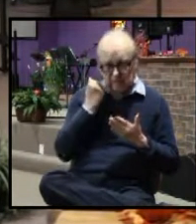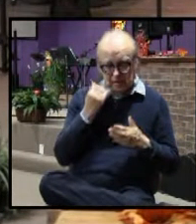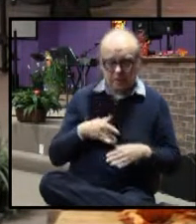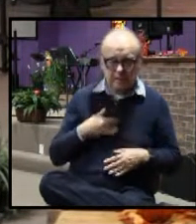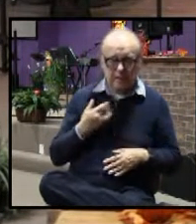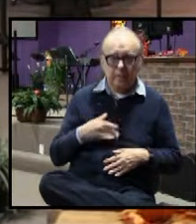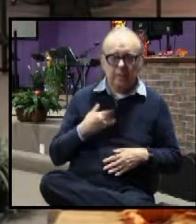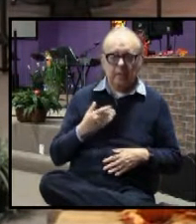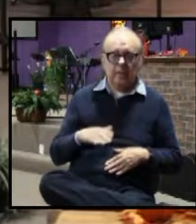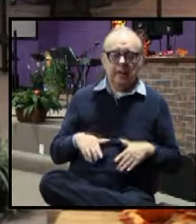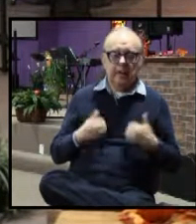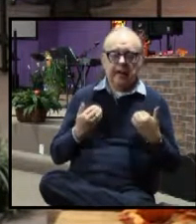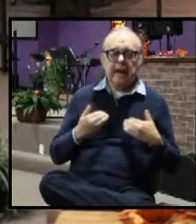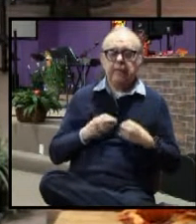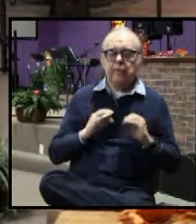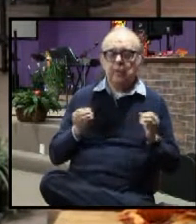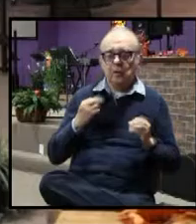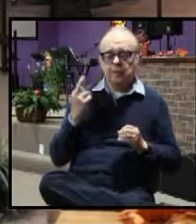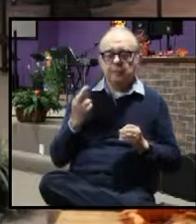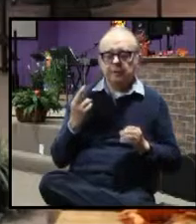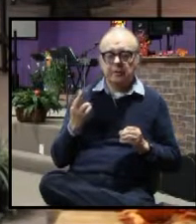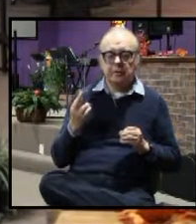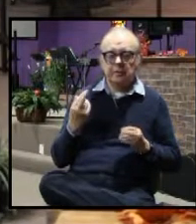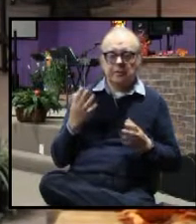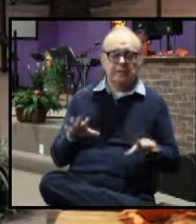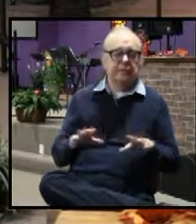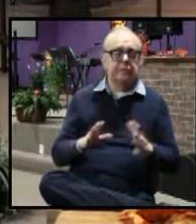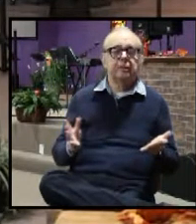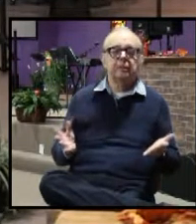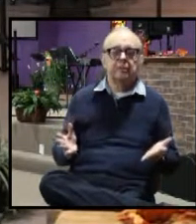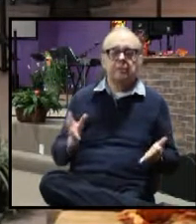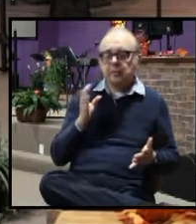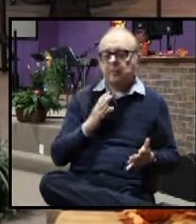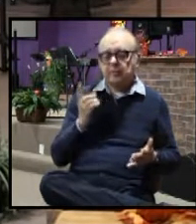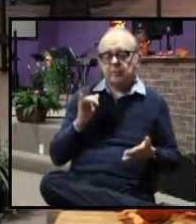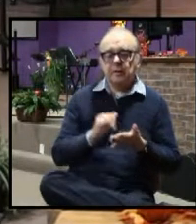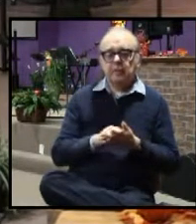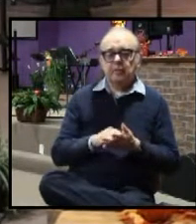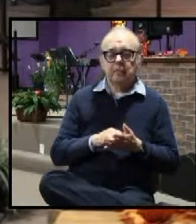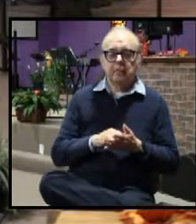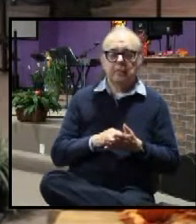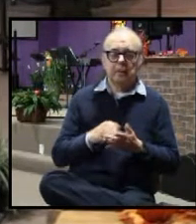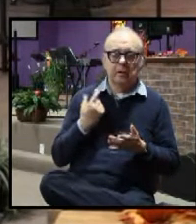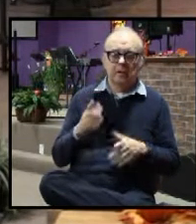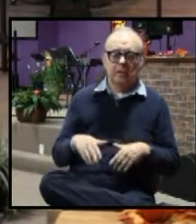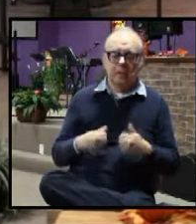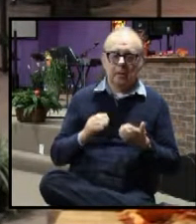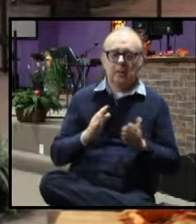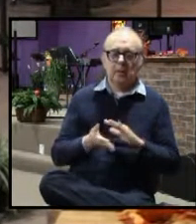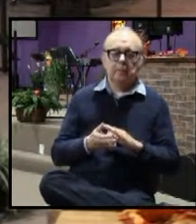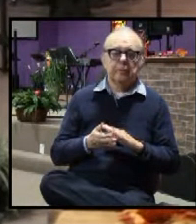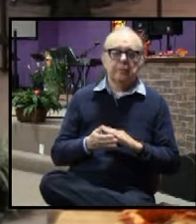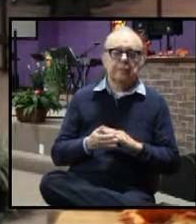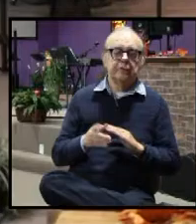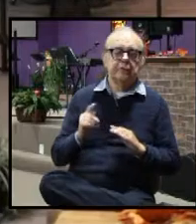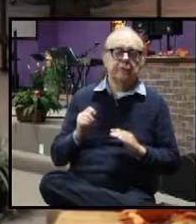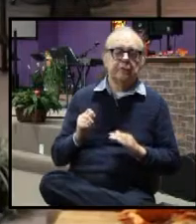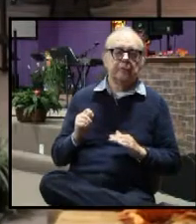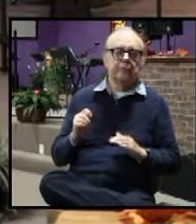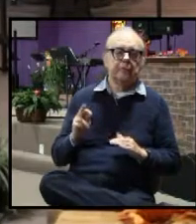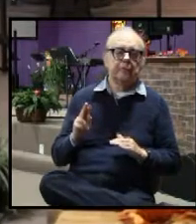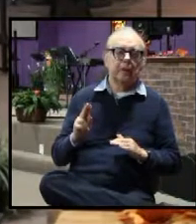Because if you feel that your life has no purpose and you're done searching for it, then what your life has now become is